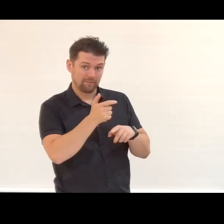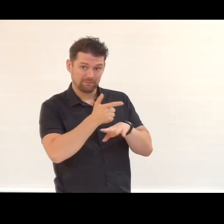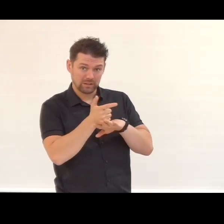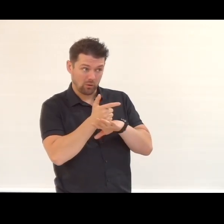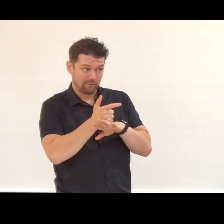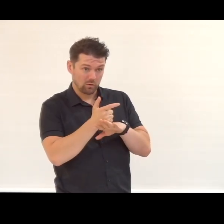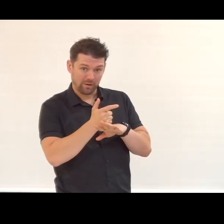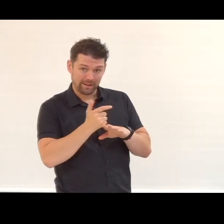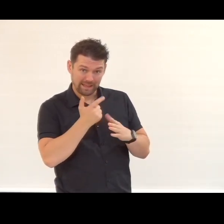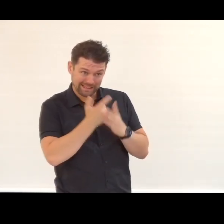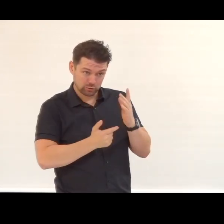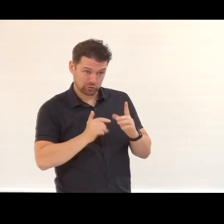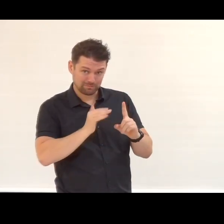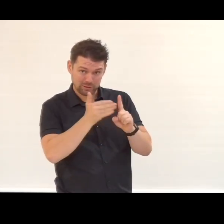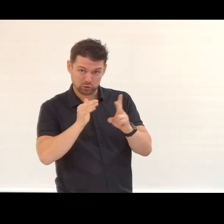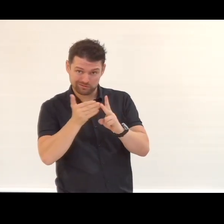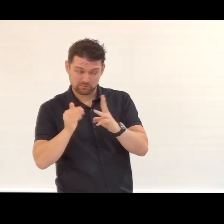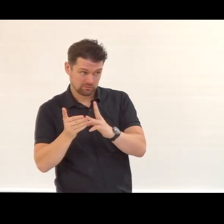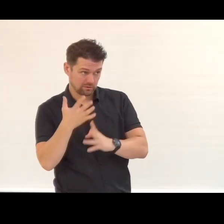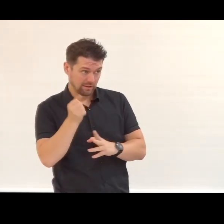these new mission, like they did after the